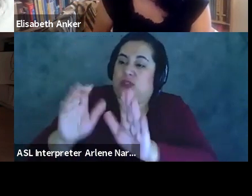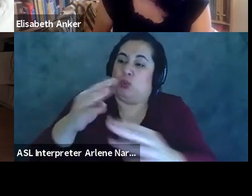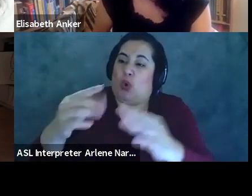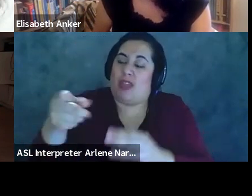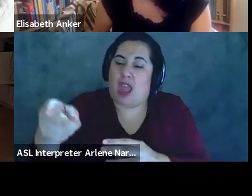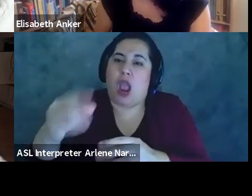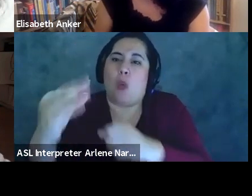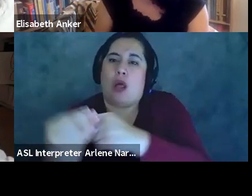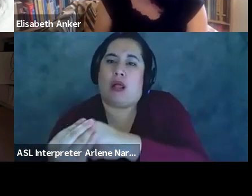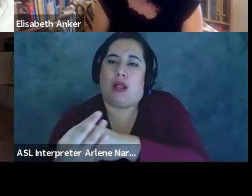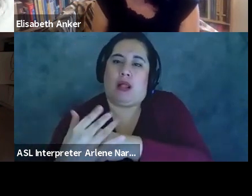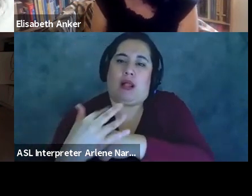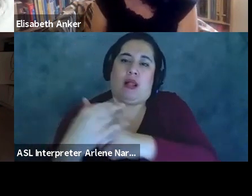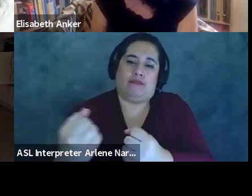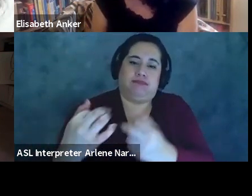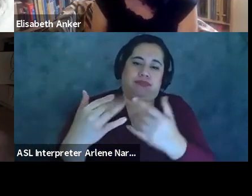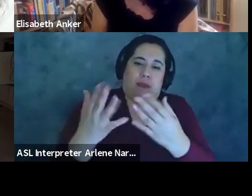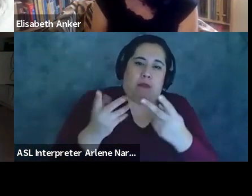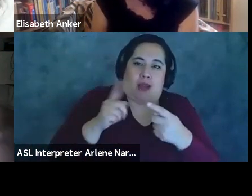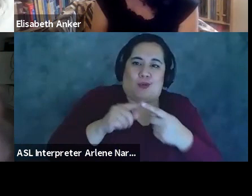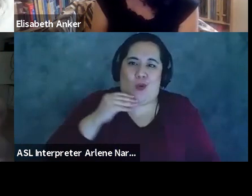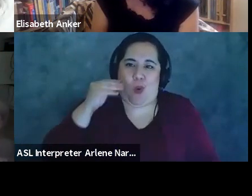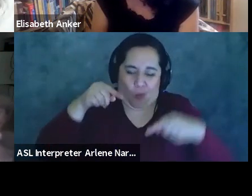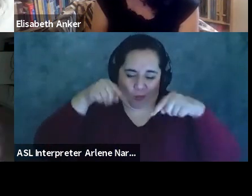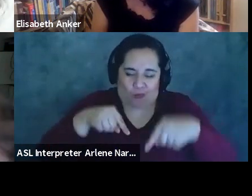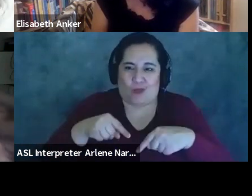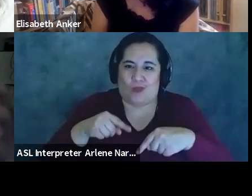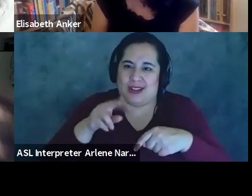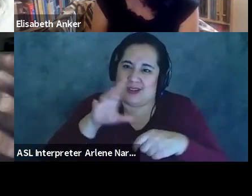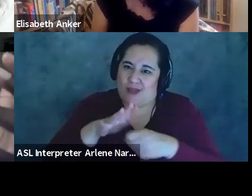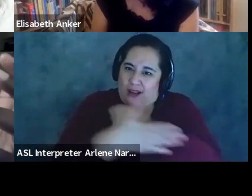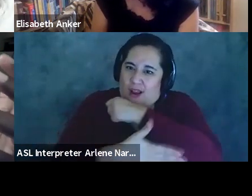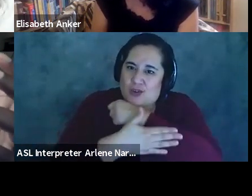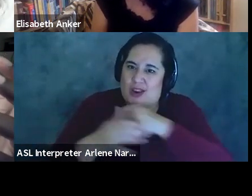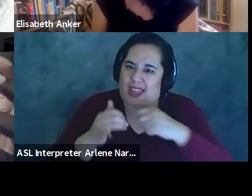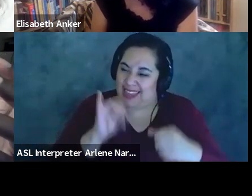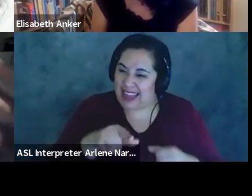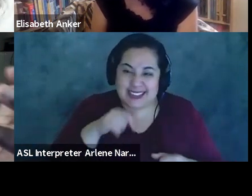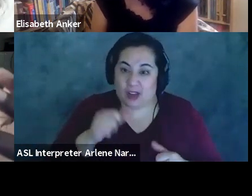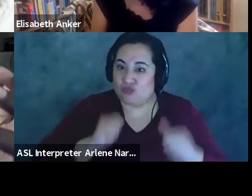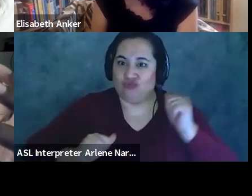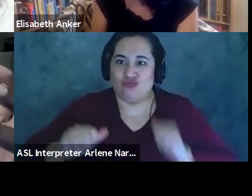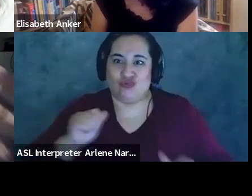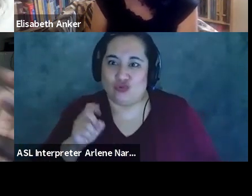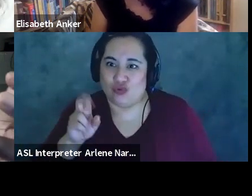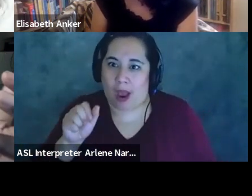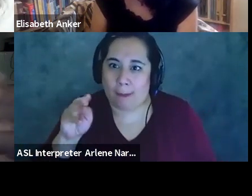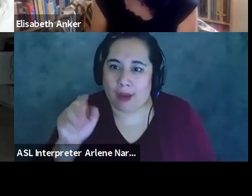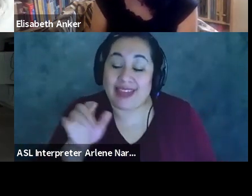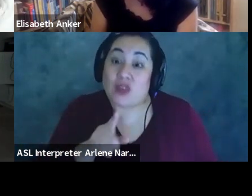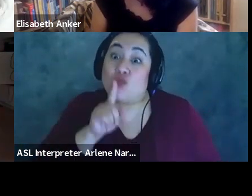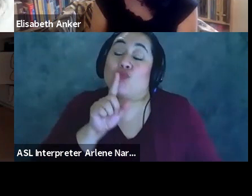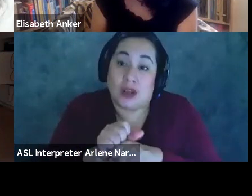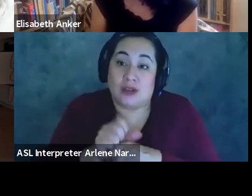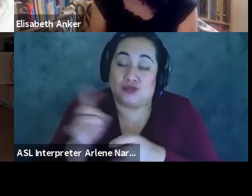home. So that is not a melodrama. It is a real tragedy.